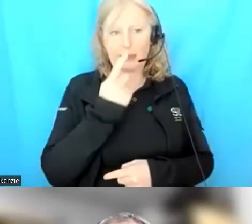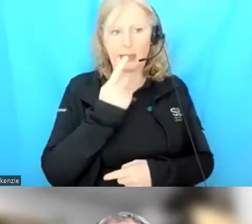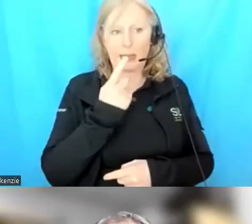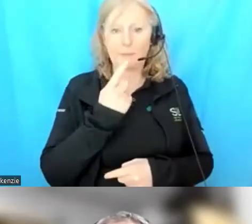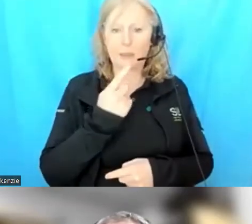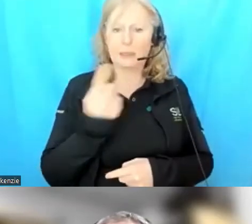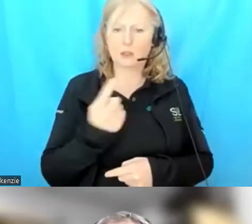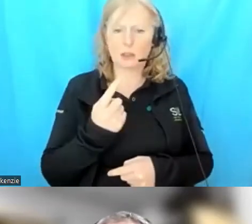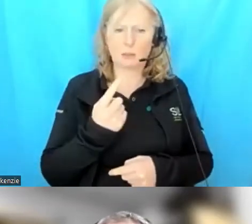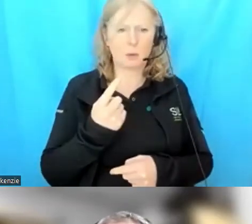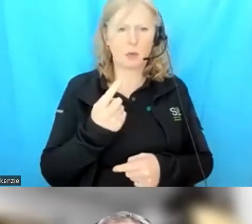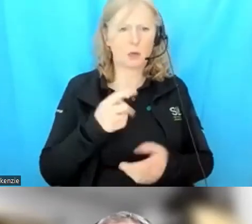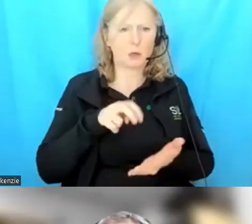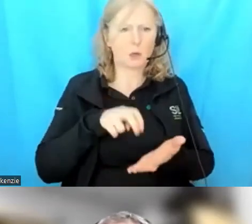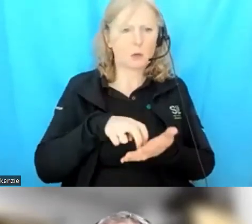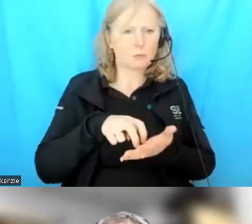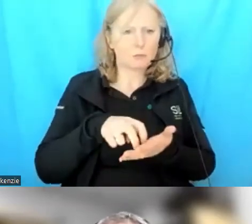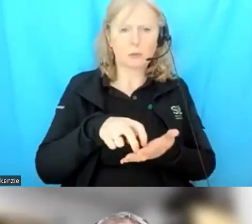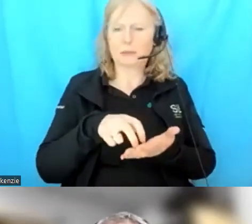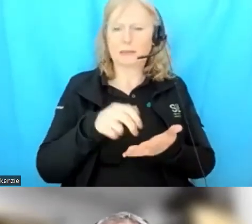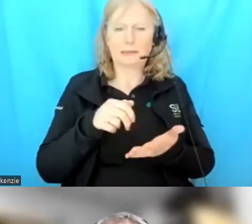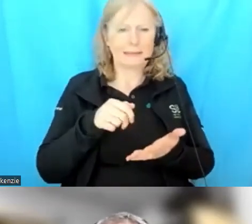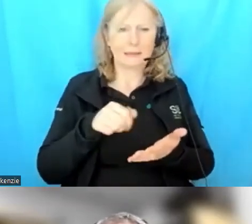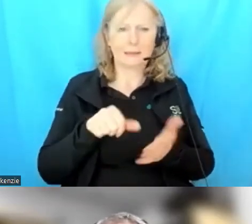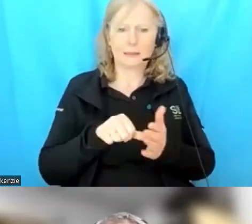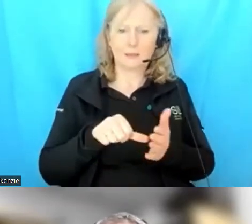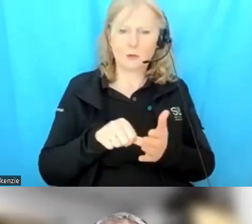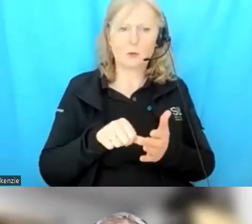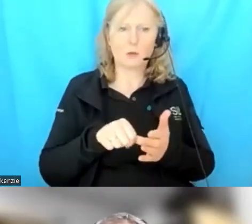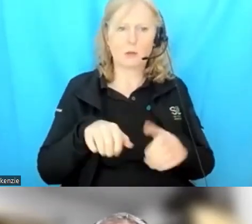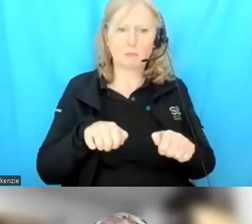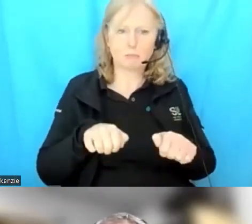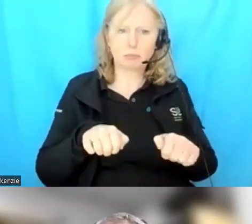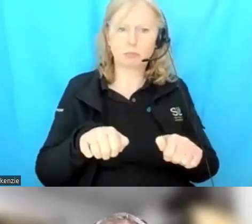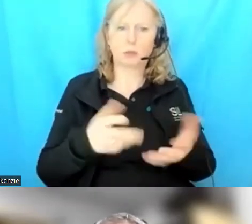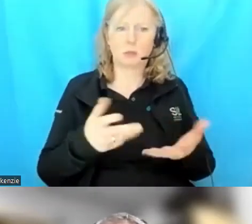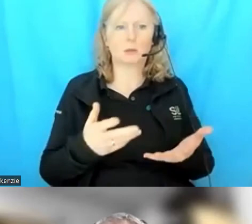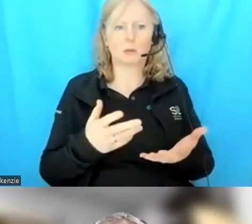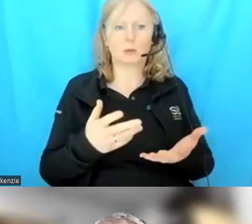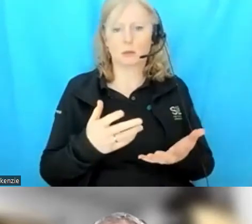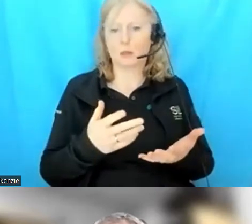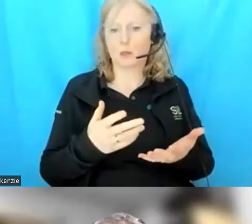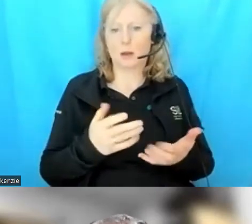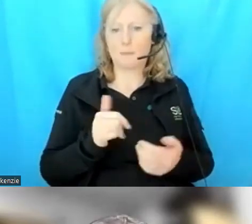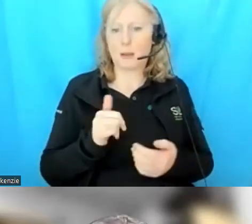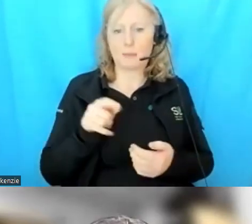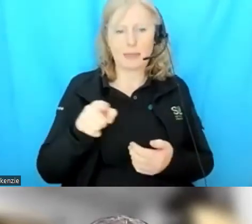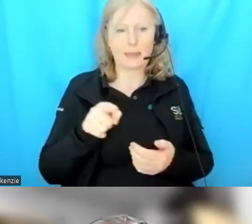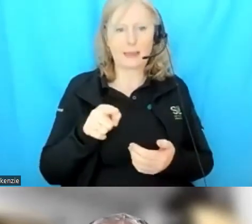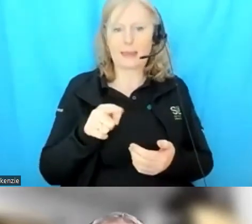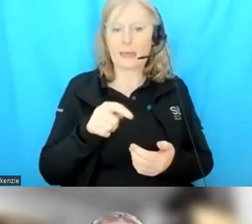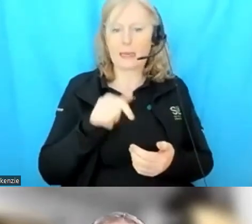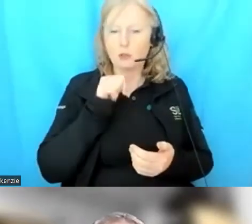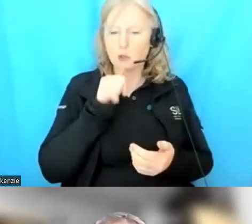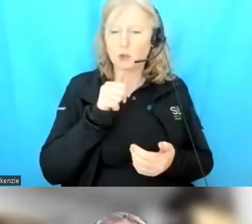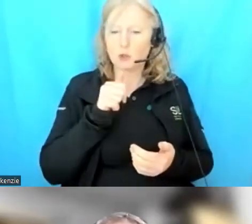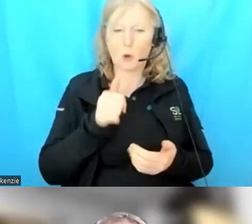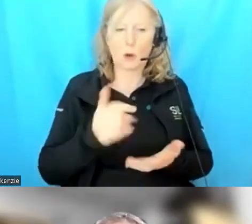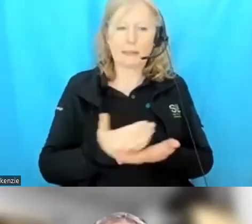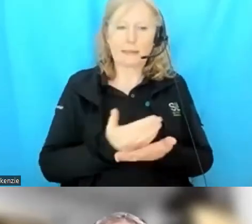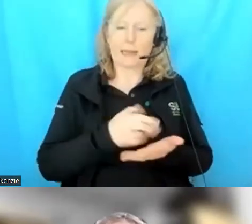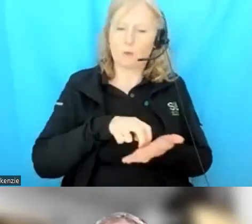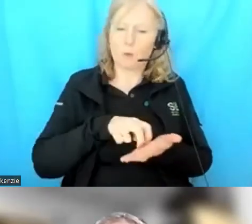on their feet that has a rollator, or, you know, maybe, you know, they're even just slightly unsteady on their feet. You know,